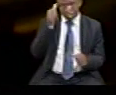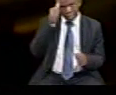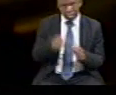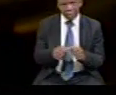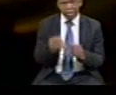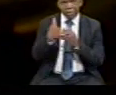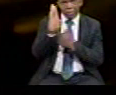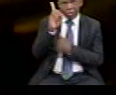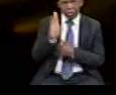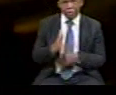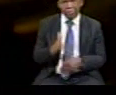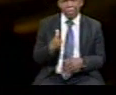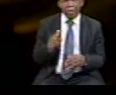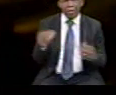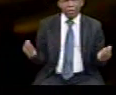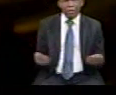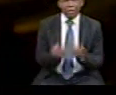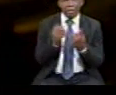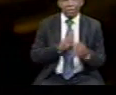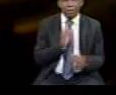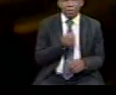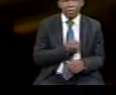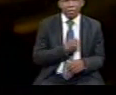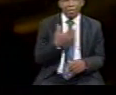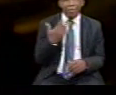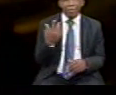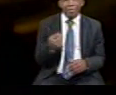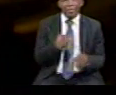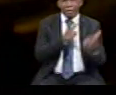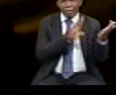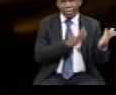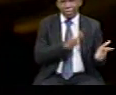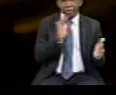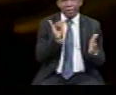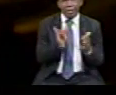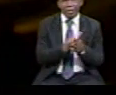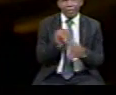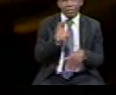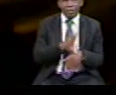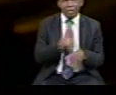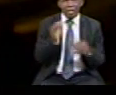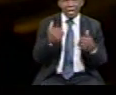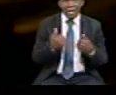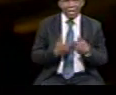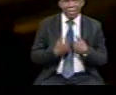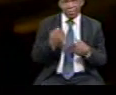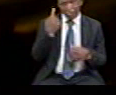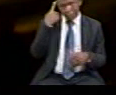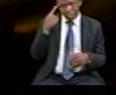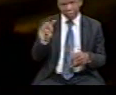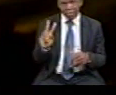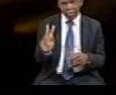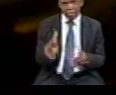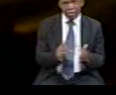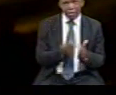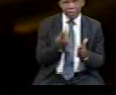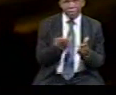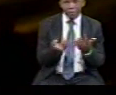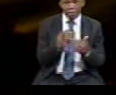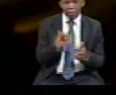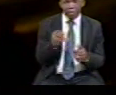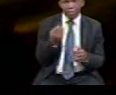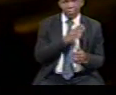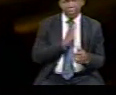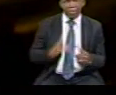and challenge us concerning the expectations the church has for the second coming of the Lord. Shall we